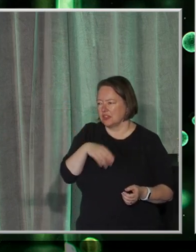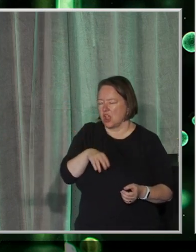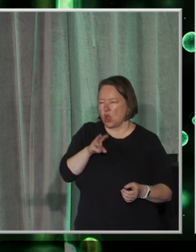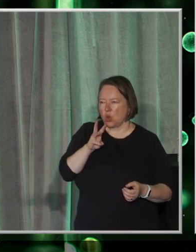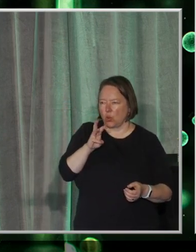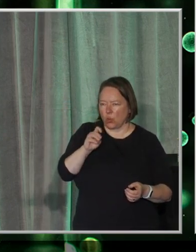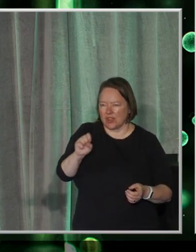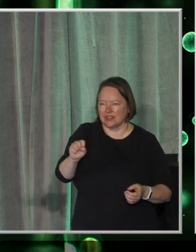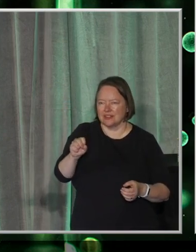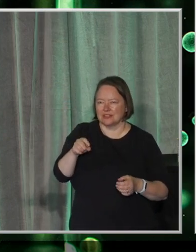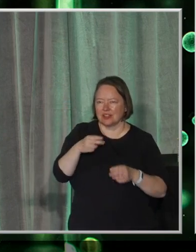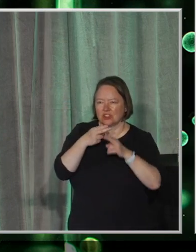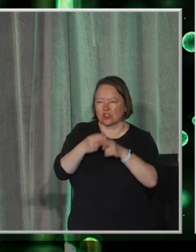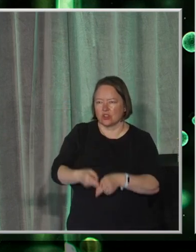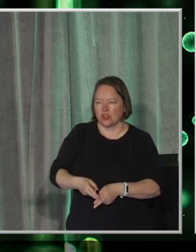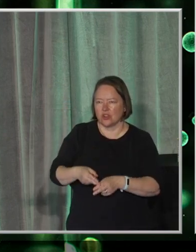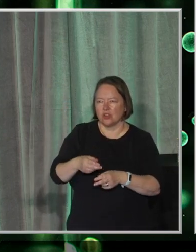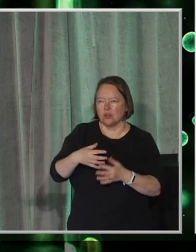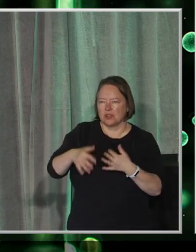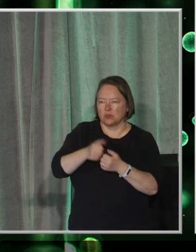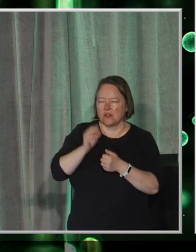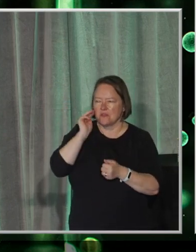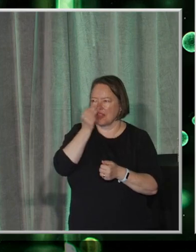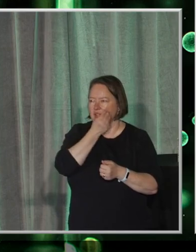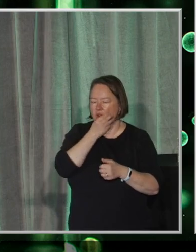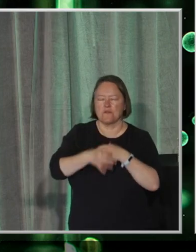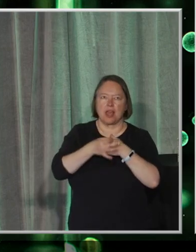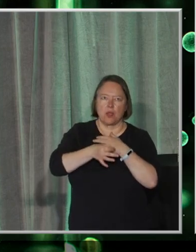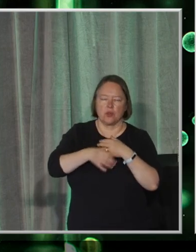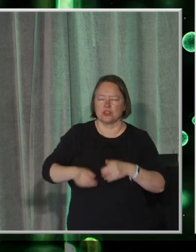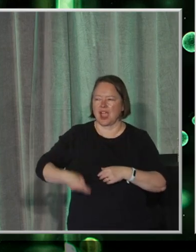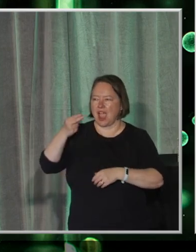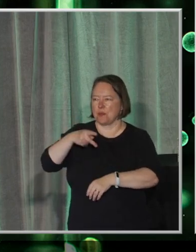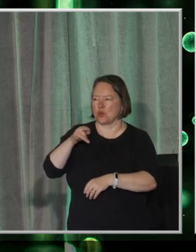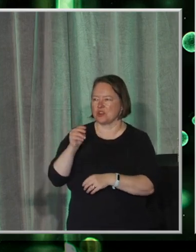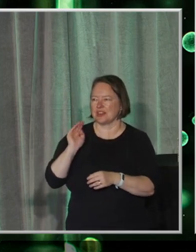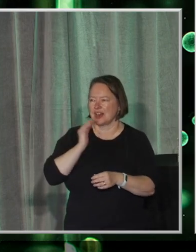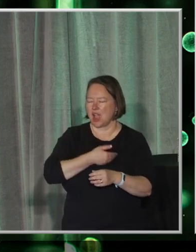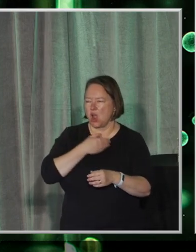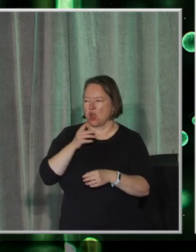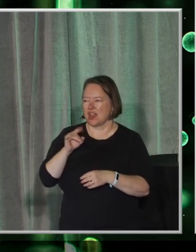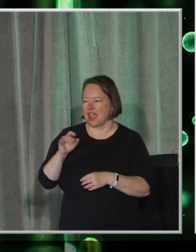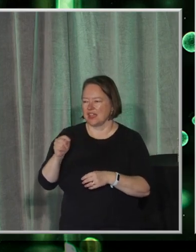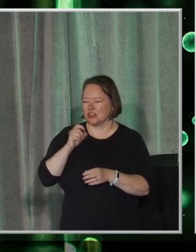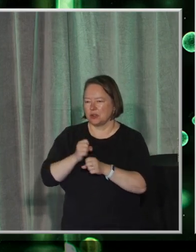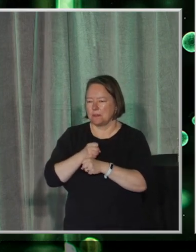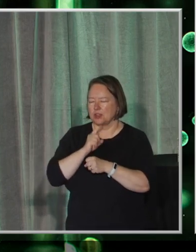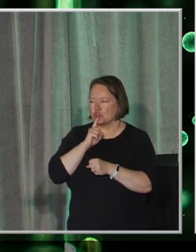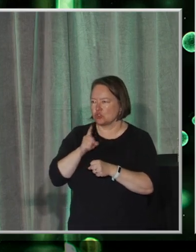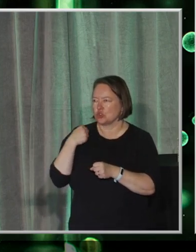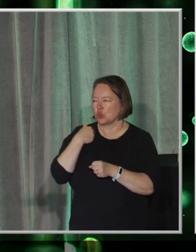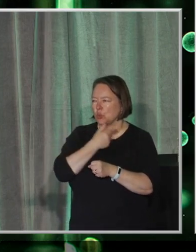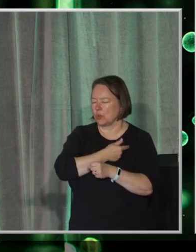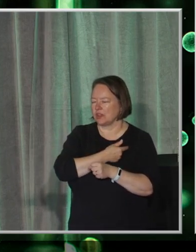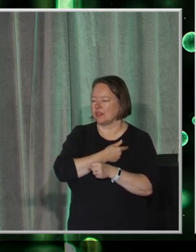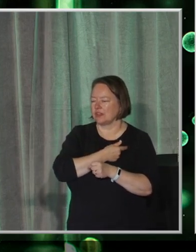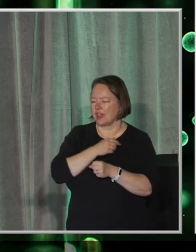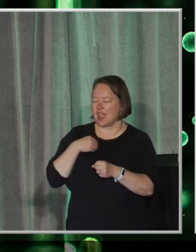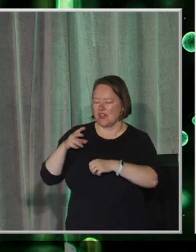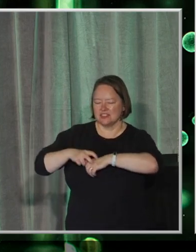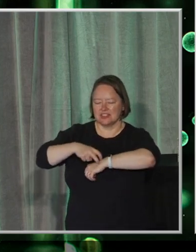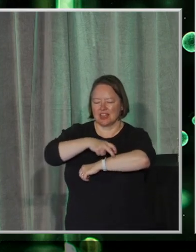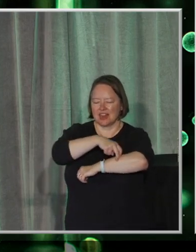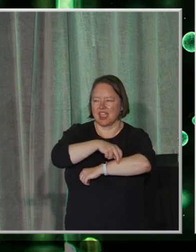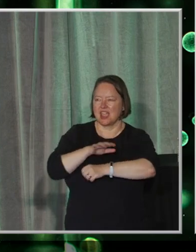called Mexican sunflower, that is high in protein in our diet. So just to make sure that we are getting senenes of